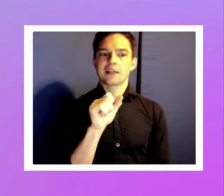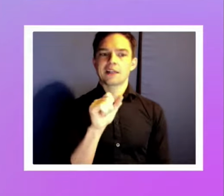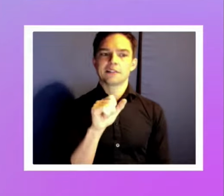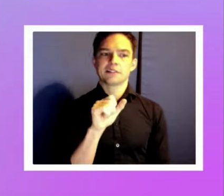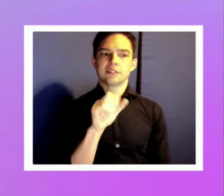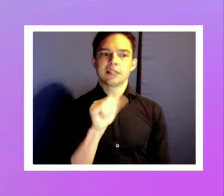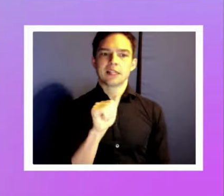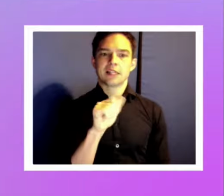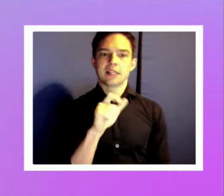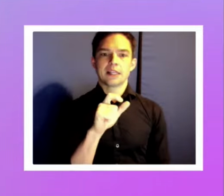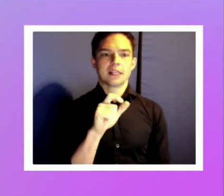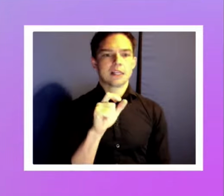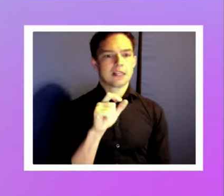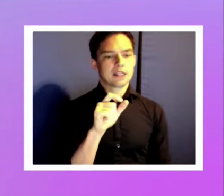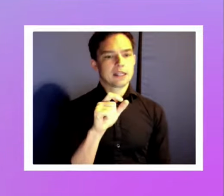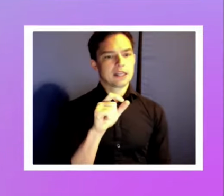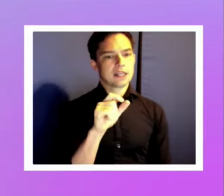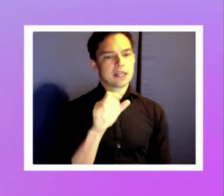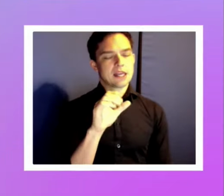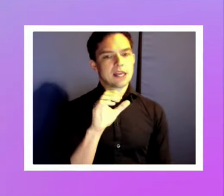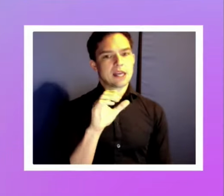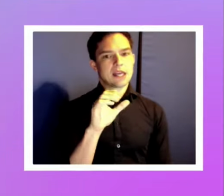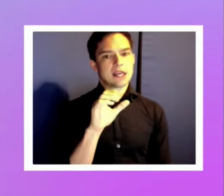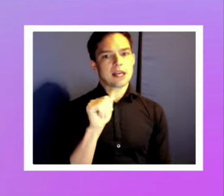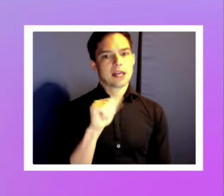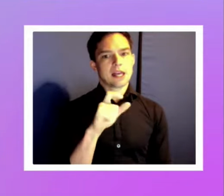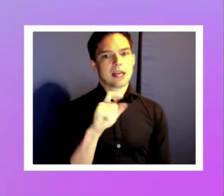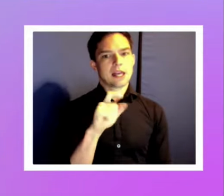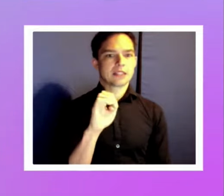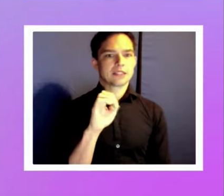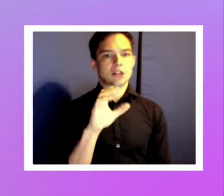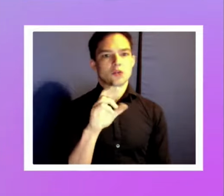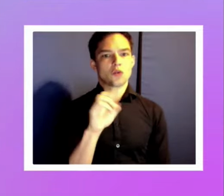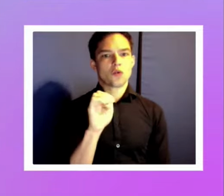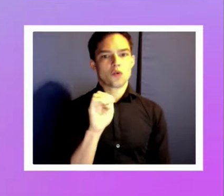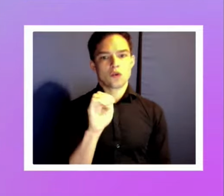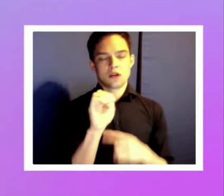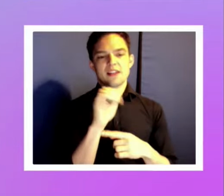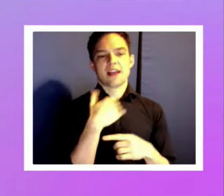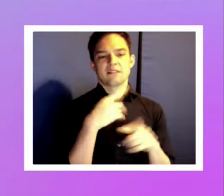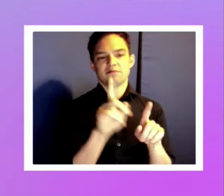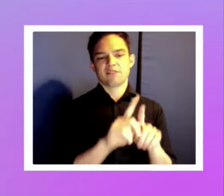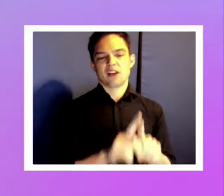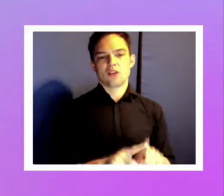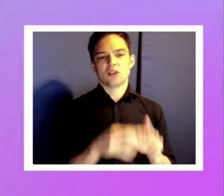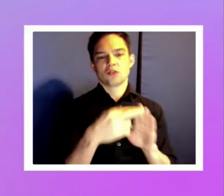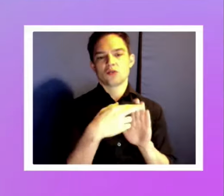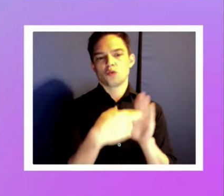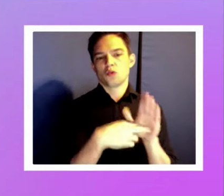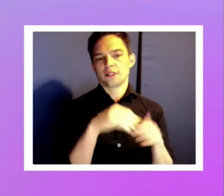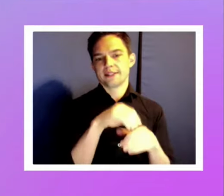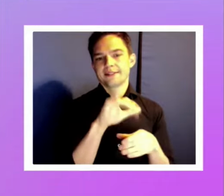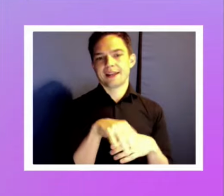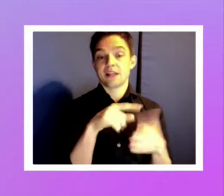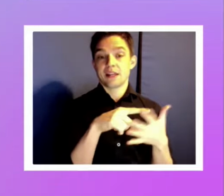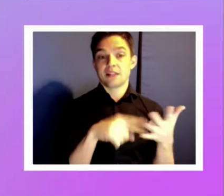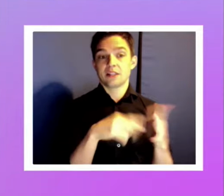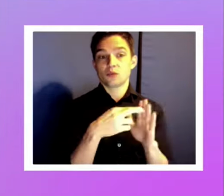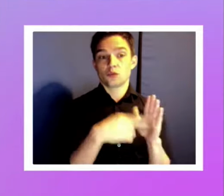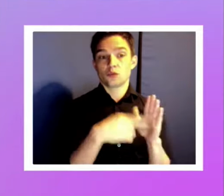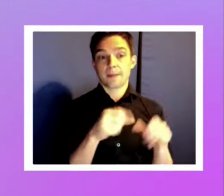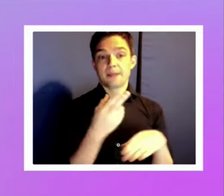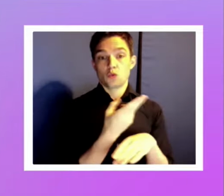tool that DQ has developed. Xcore has various rules in it, and these rules can be